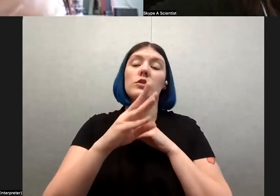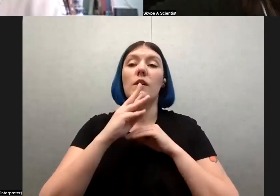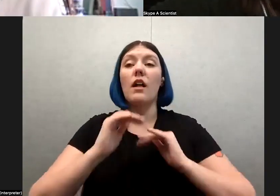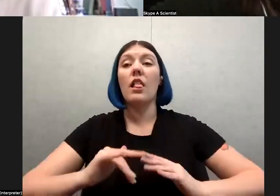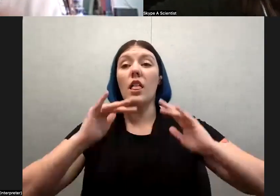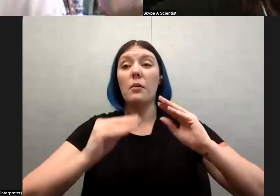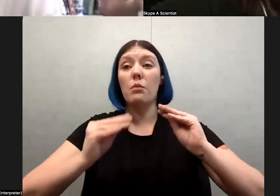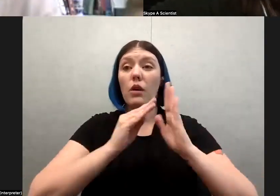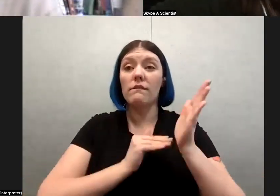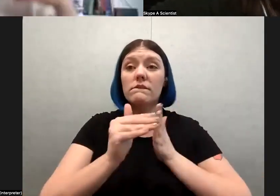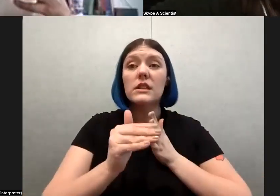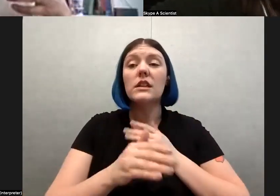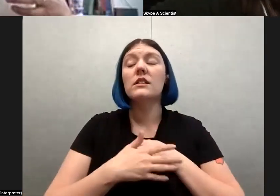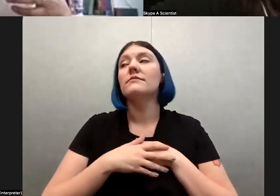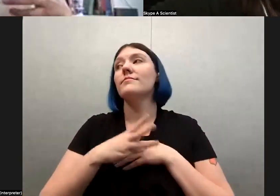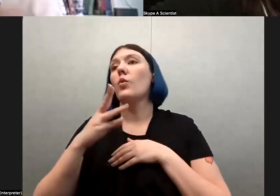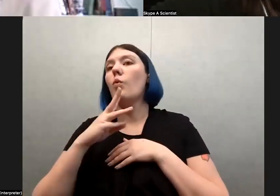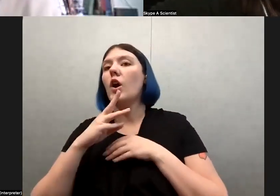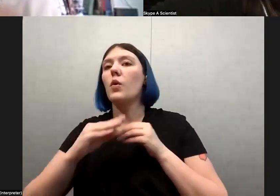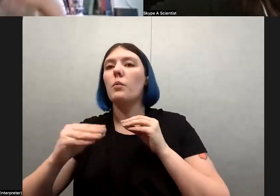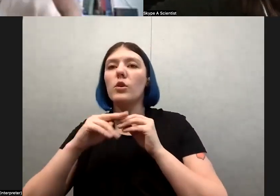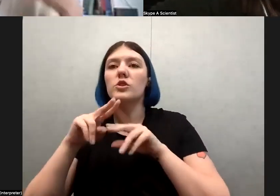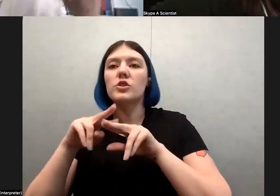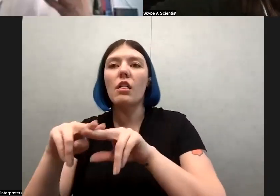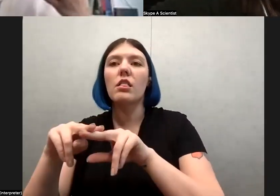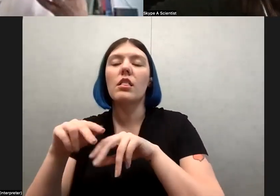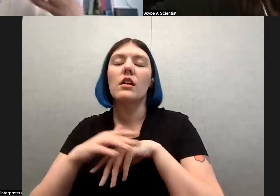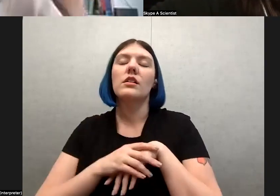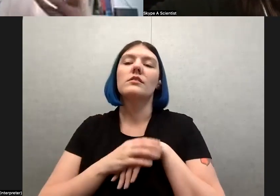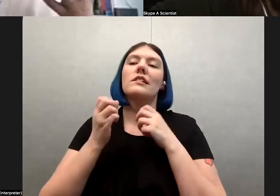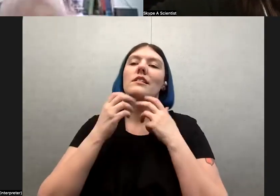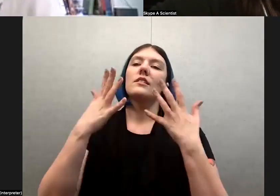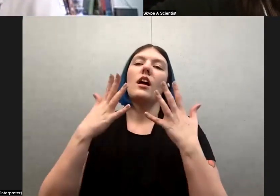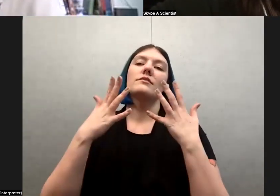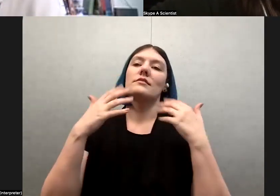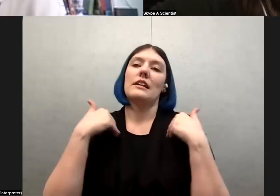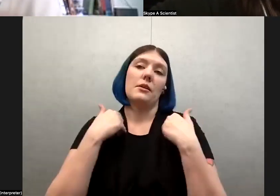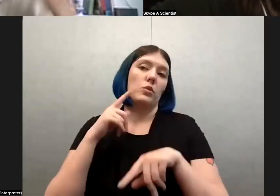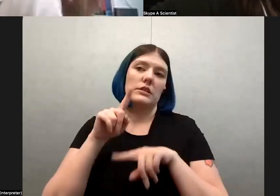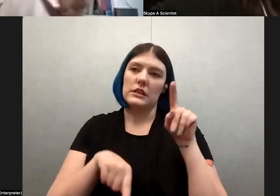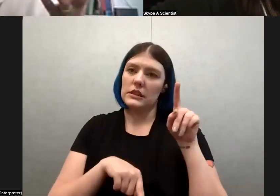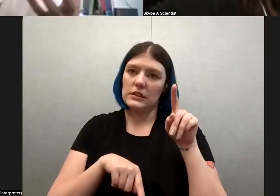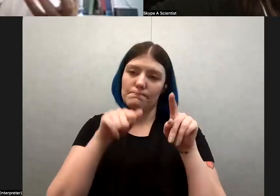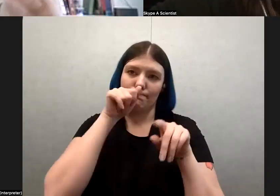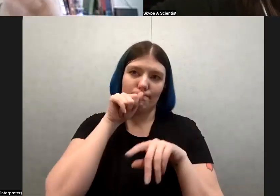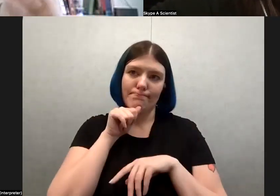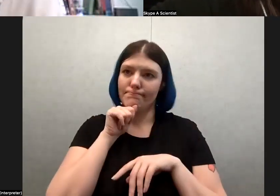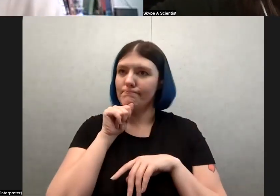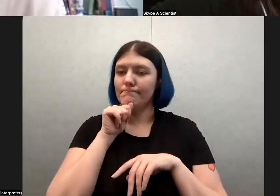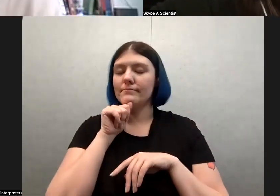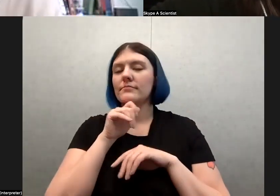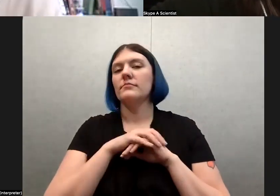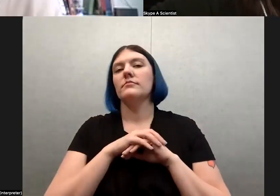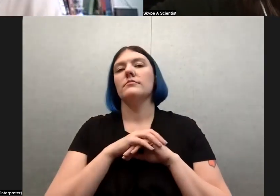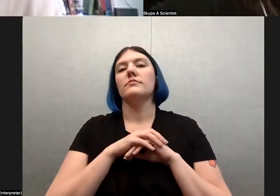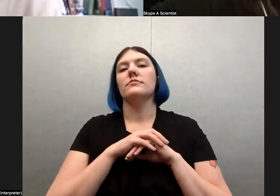often, or the water is saltier, and a lot of plants and animals can't survive under those conditions. And so I